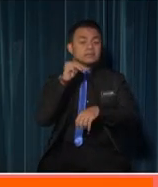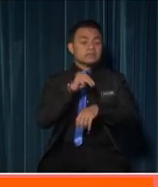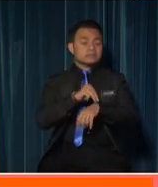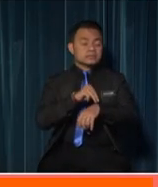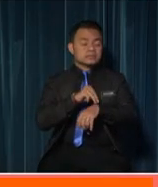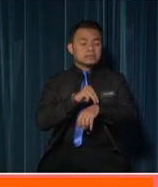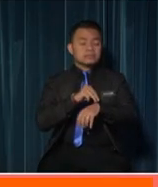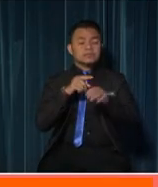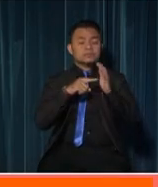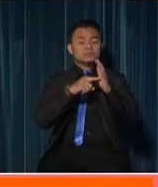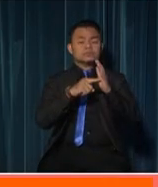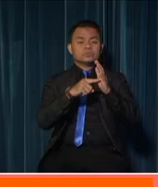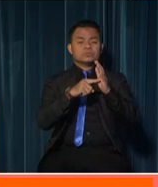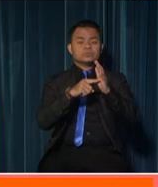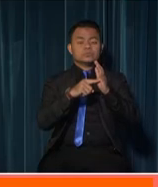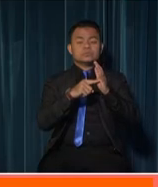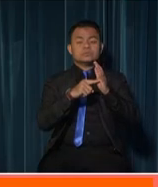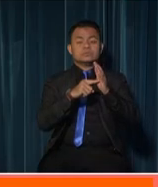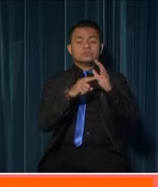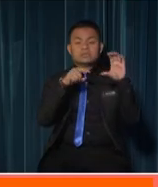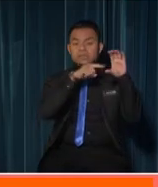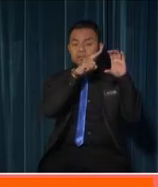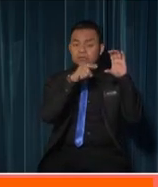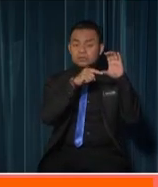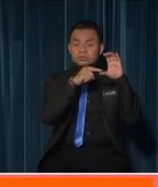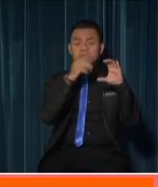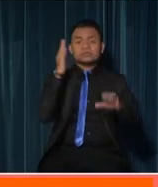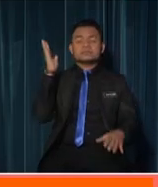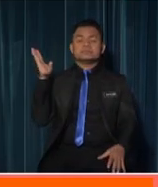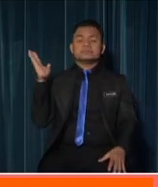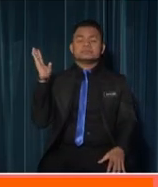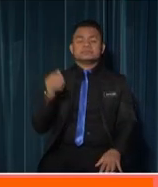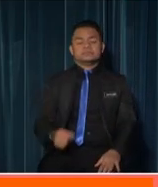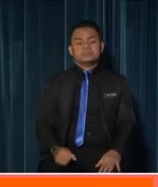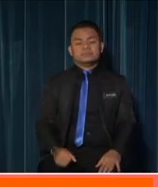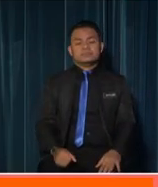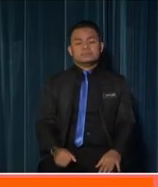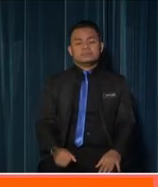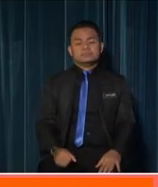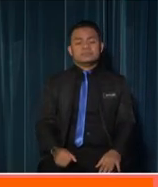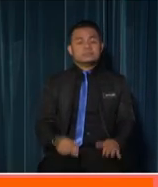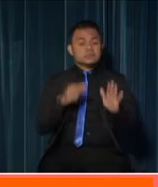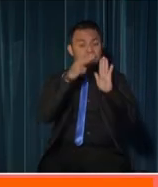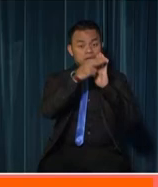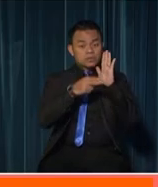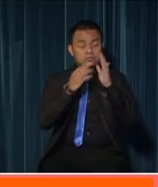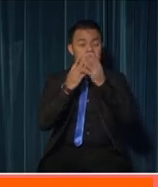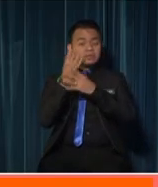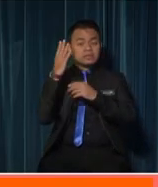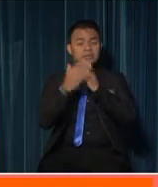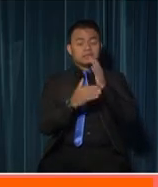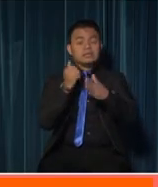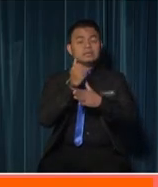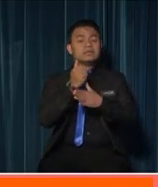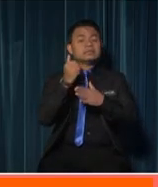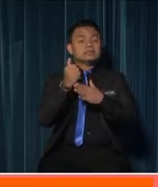clock A? The hour hand is between 9